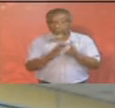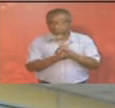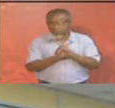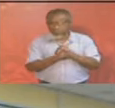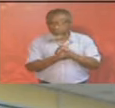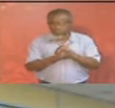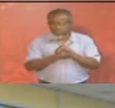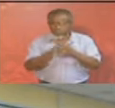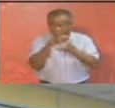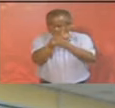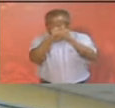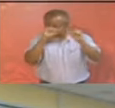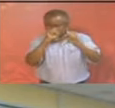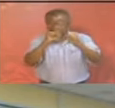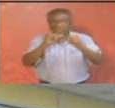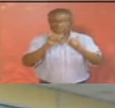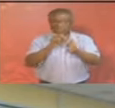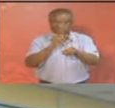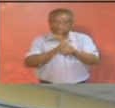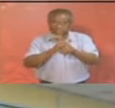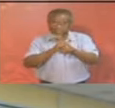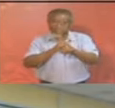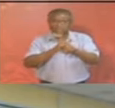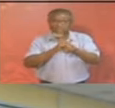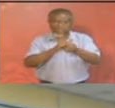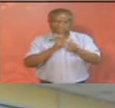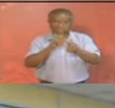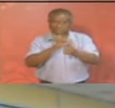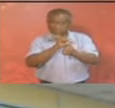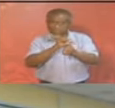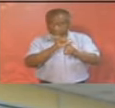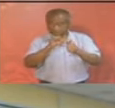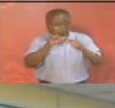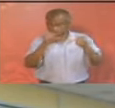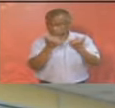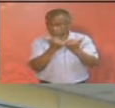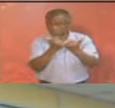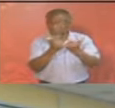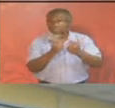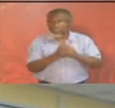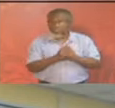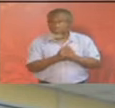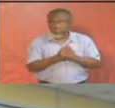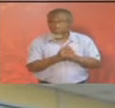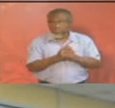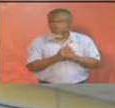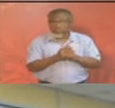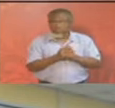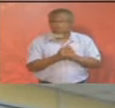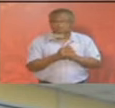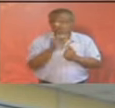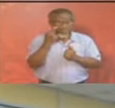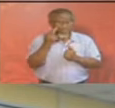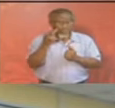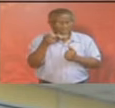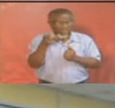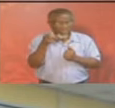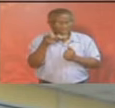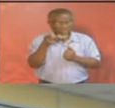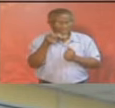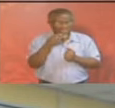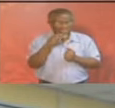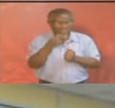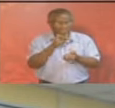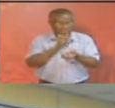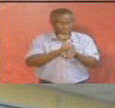is a spike, that spike is not a big spike in terms of numbers. I believe that 89% represents some